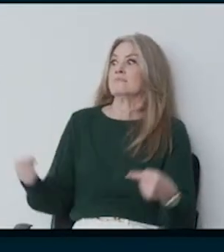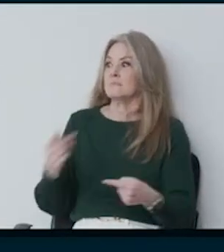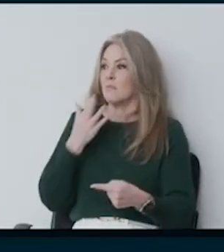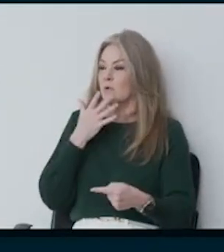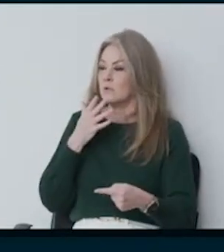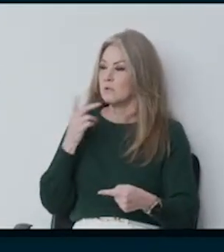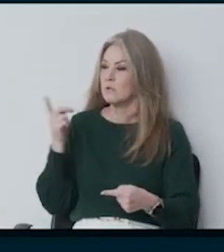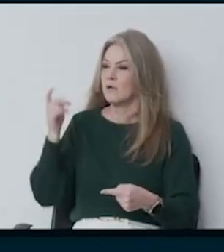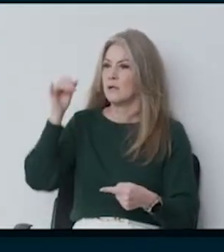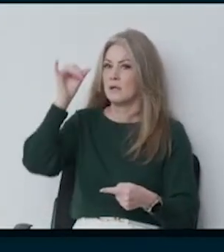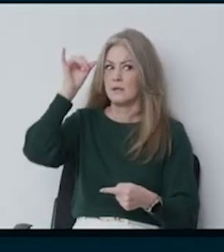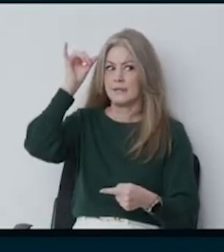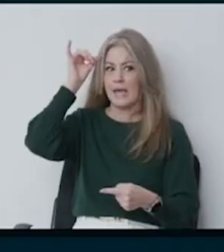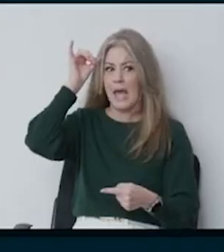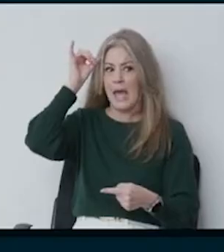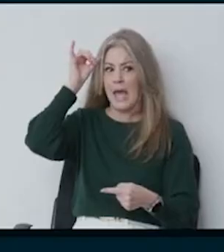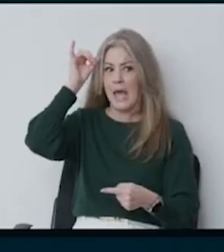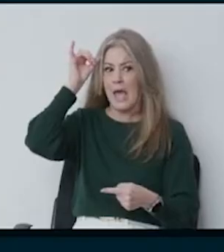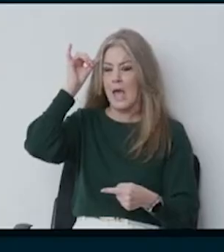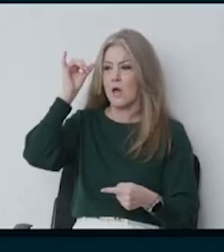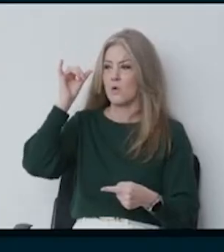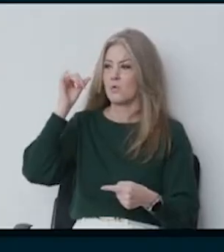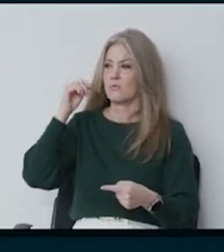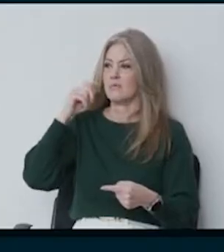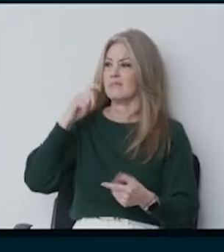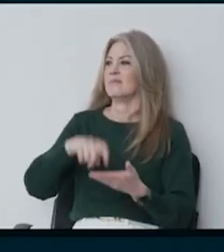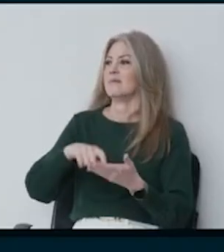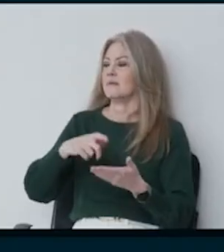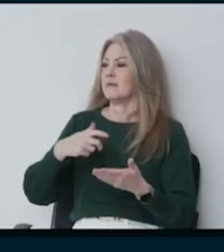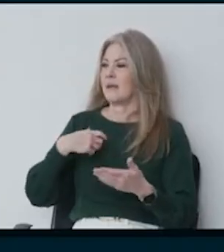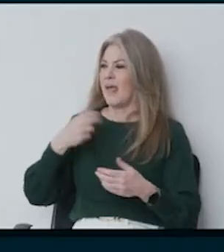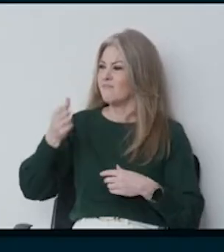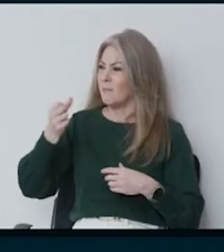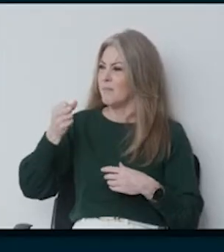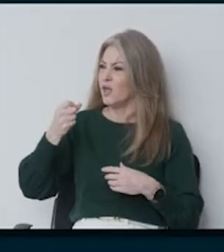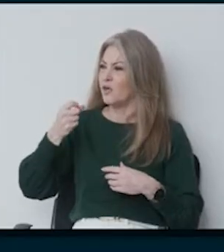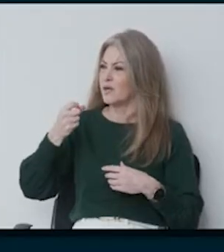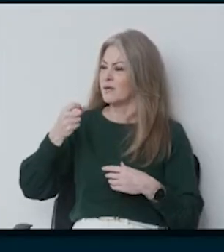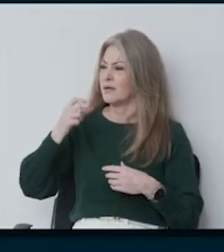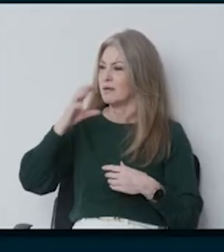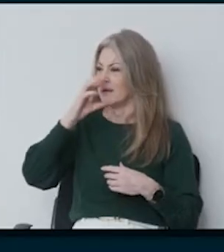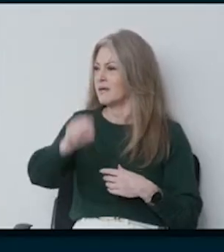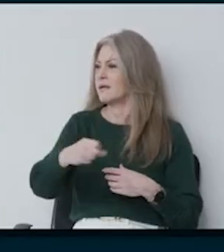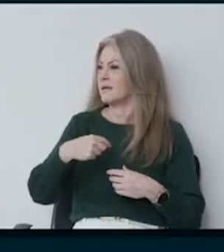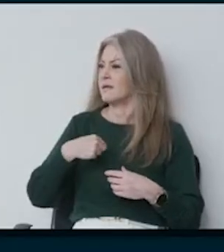cow drawing your attention here. I have a milk theme, if you didn't notice.